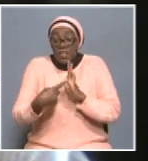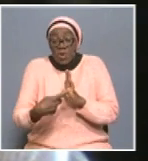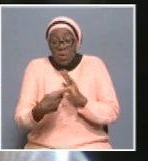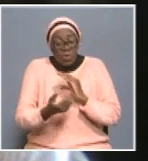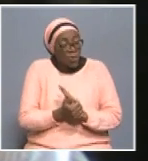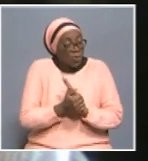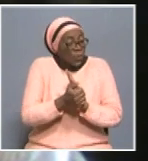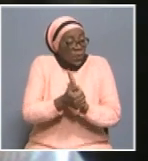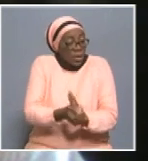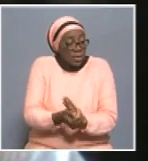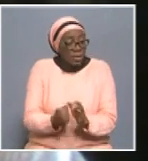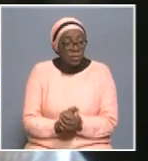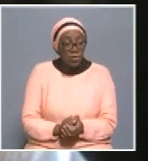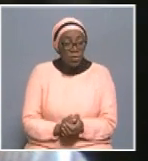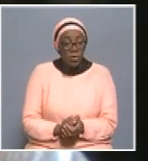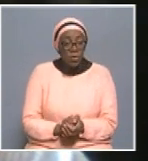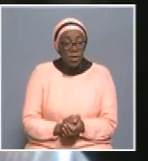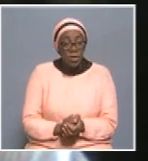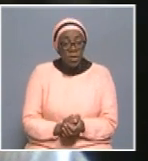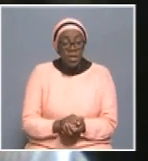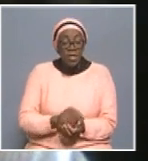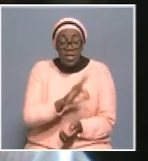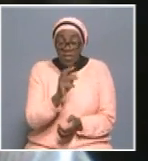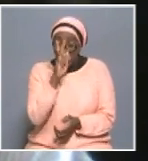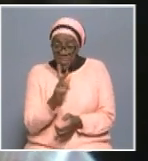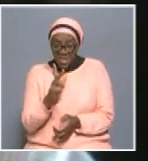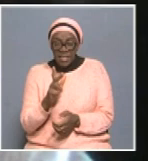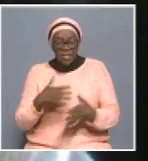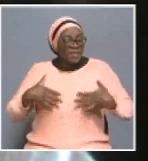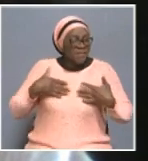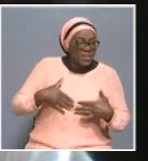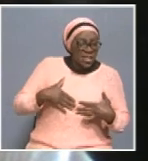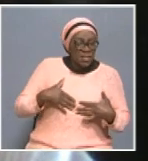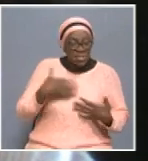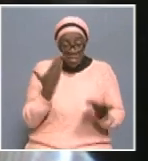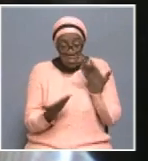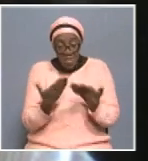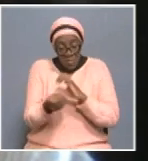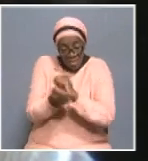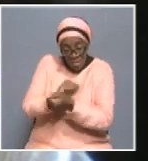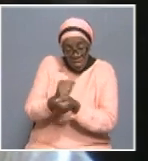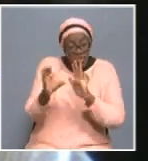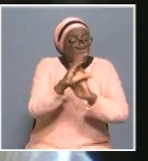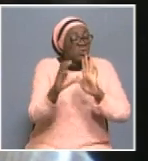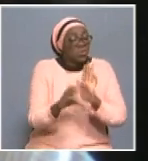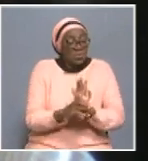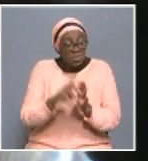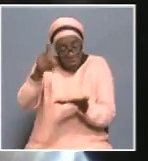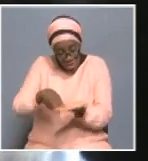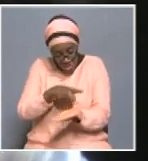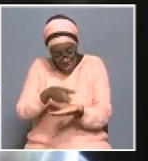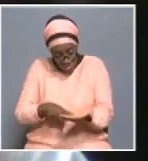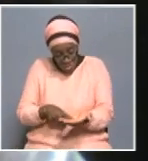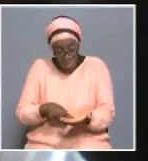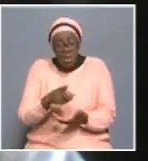that was done, the courts are open. We have open courts. However, your question would be, but to go to court on what? If it is